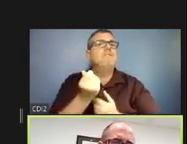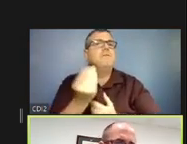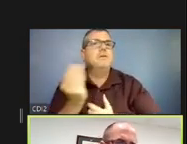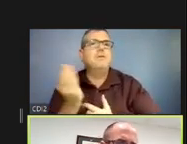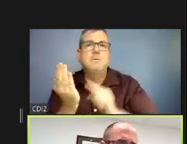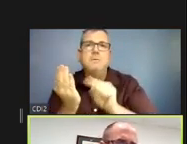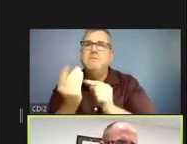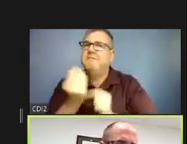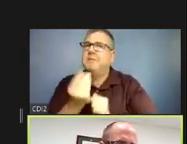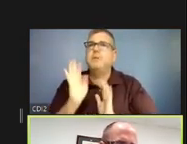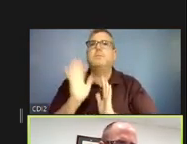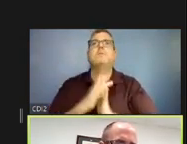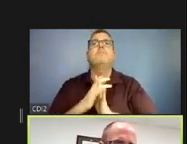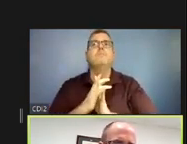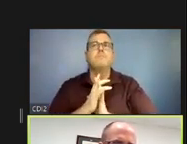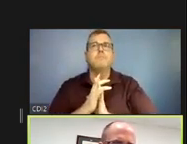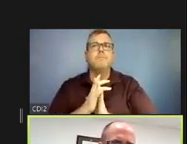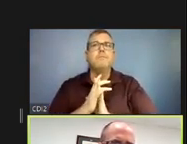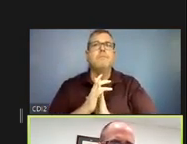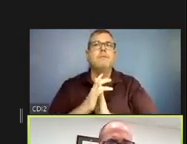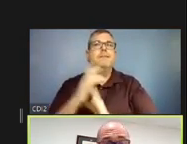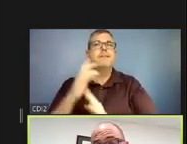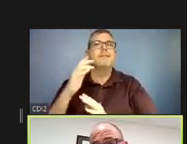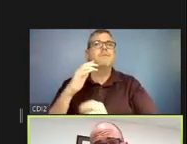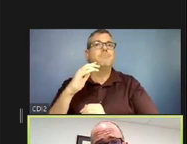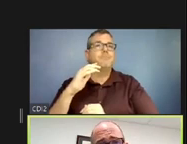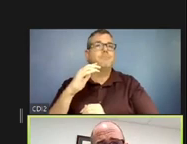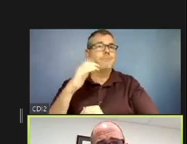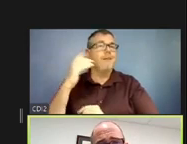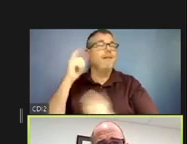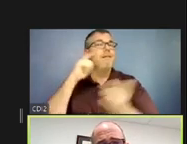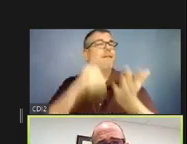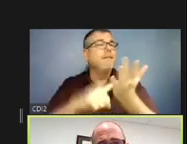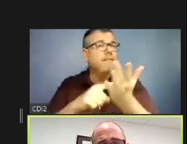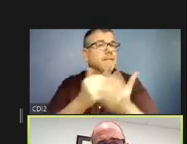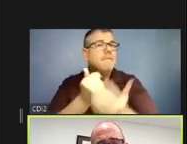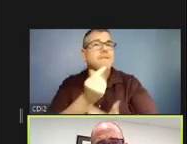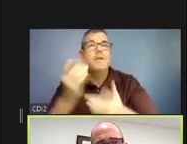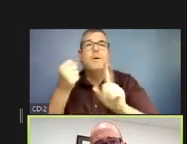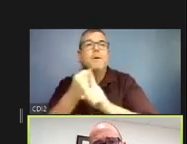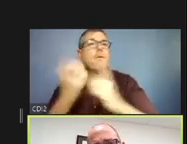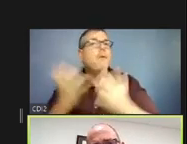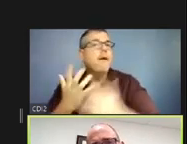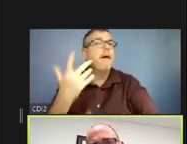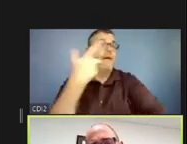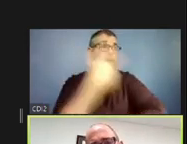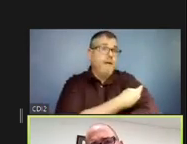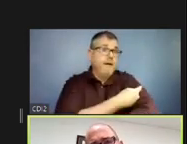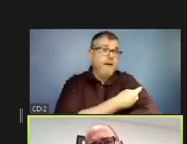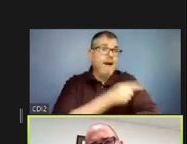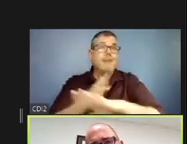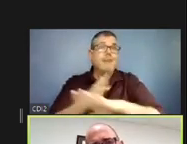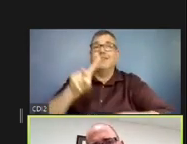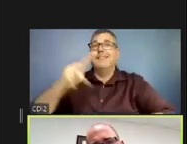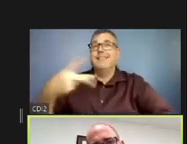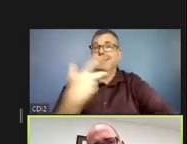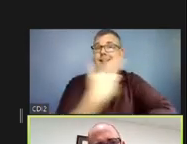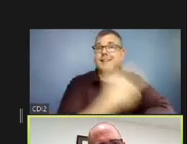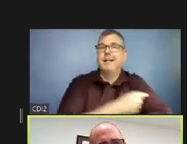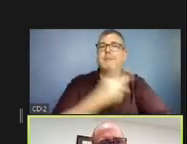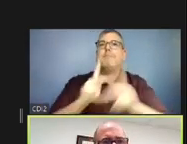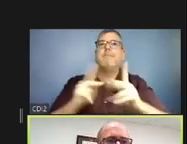the second dose. Rarely after the first dose, but sometimes. But feeling pretty confident about it. And even when we looked at